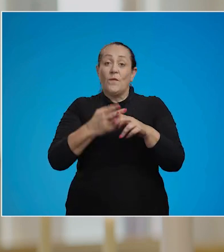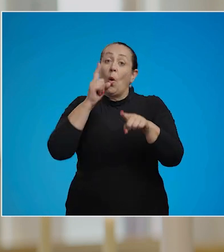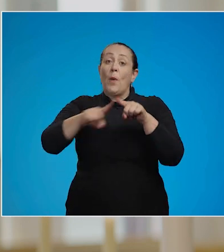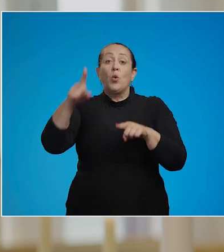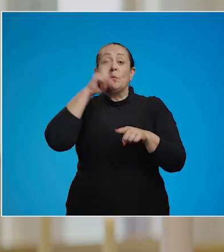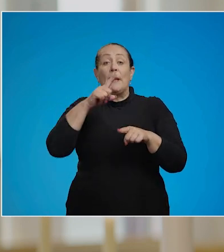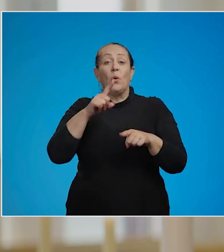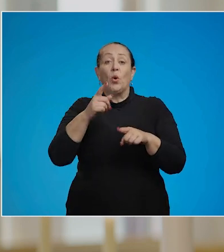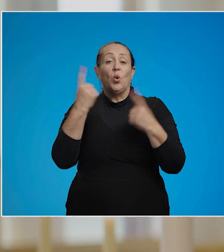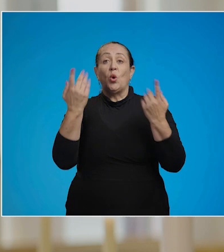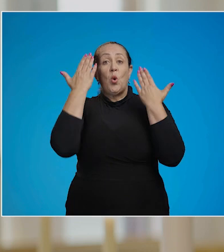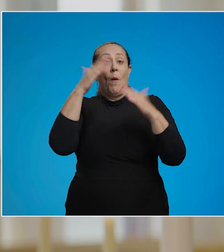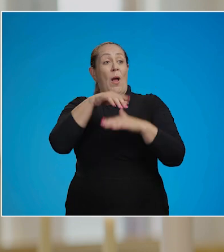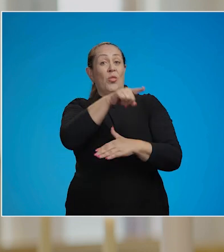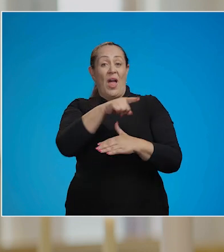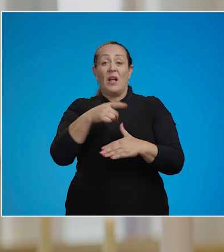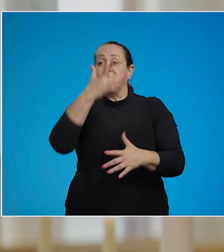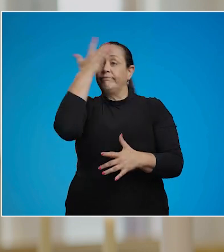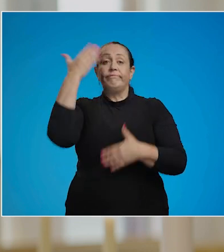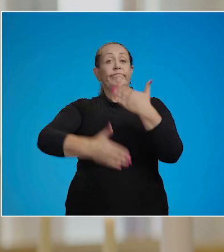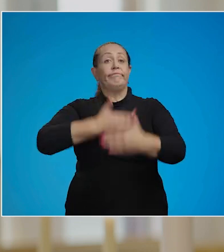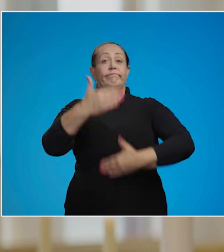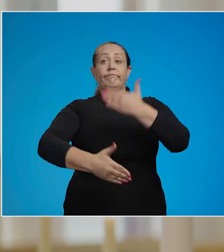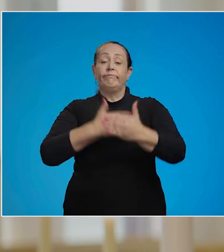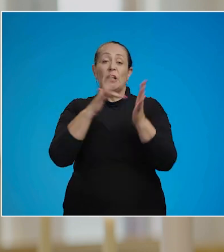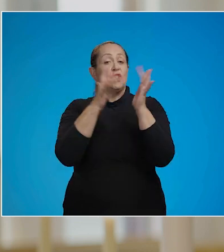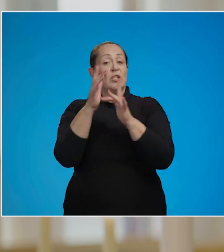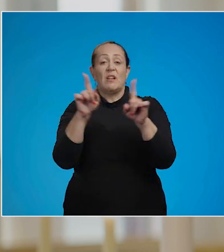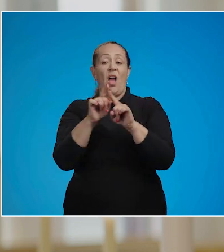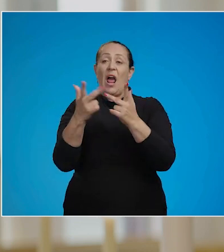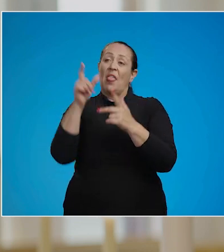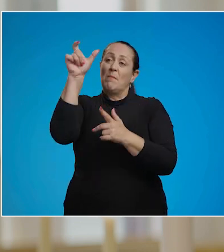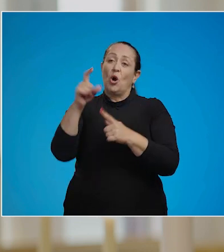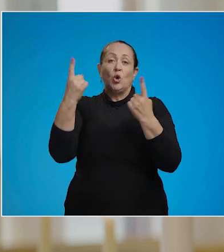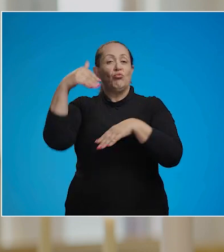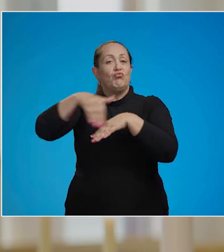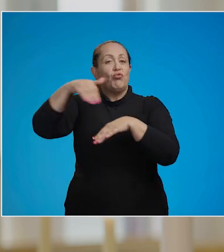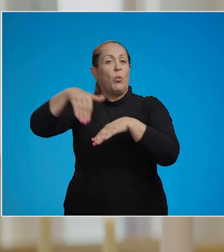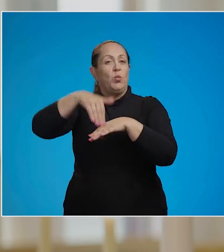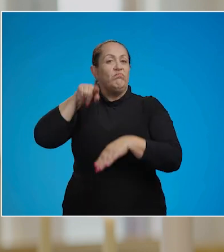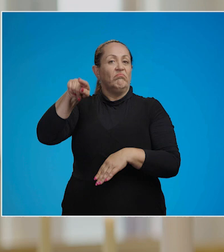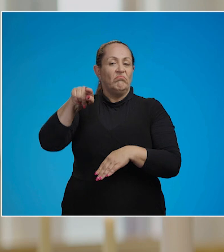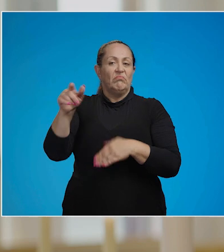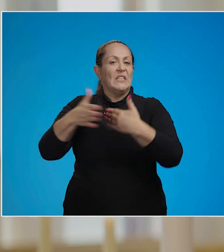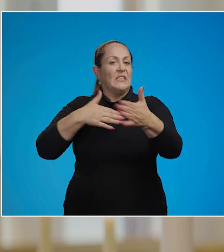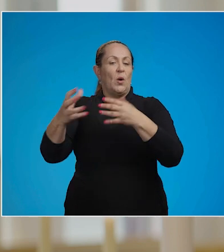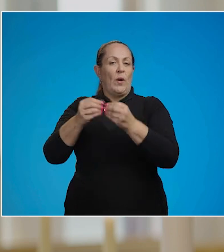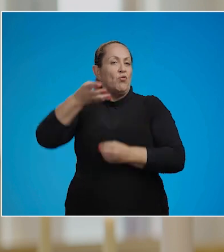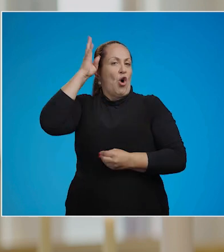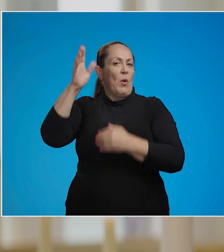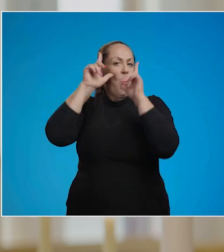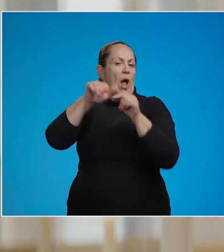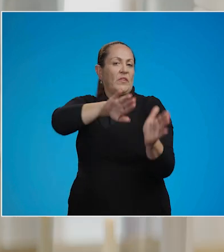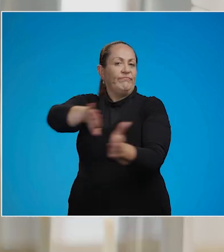people, life went on as usual, and Jesus became just another Galilean troublemaker, dealt with brutally by